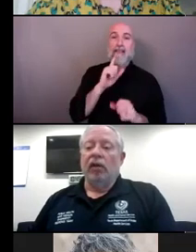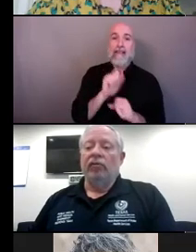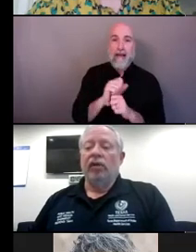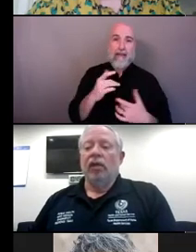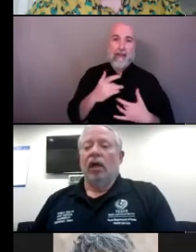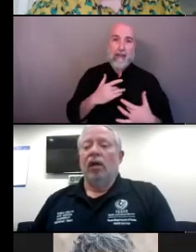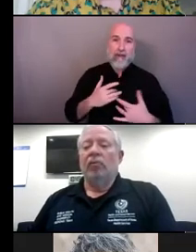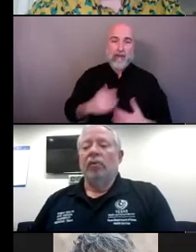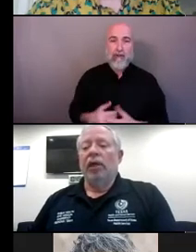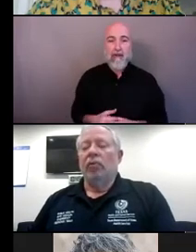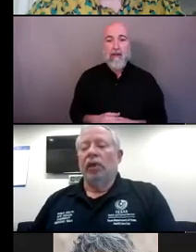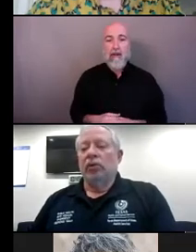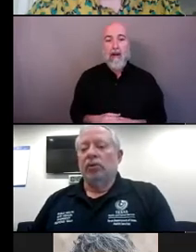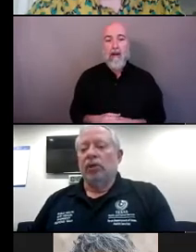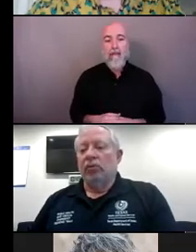of itself.